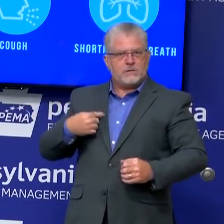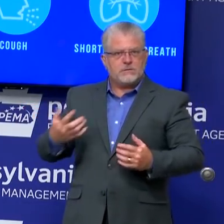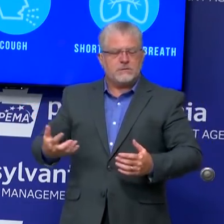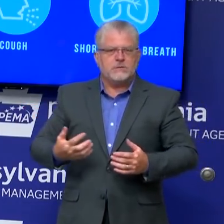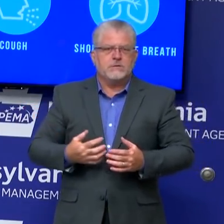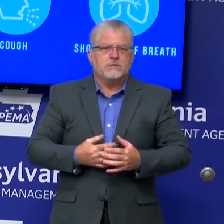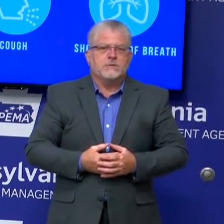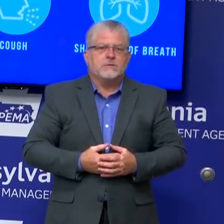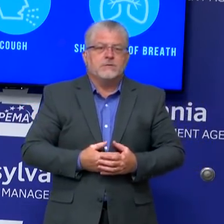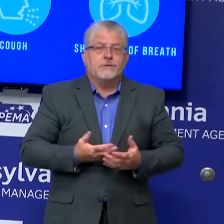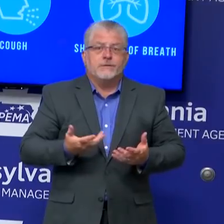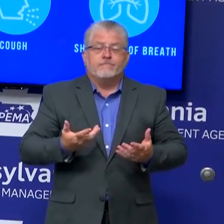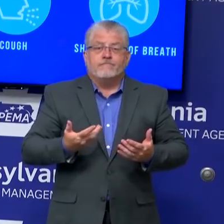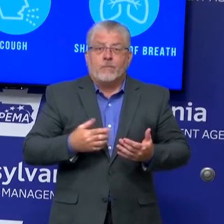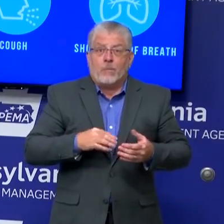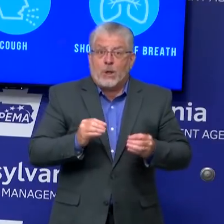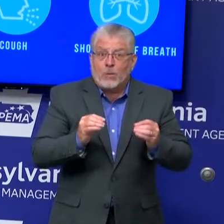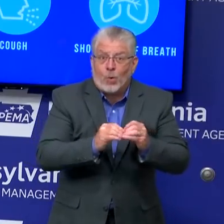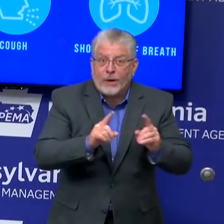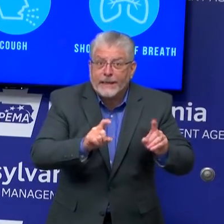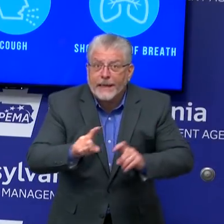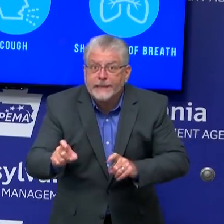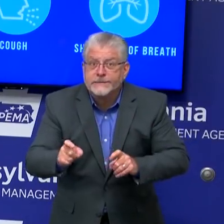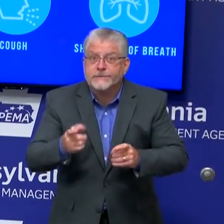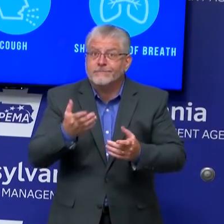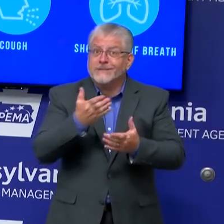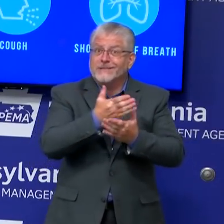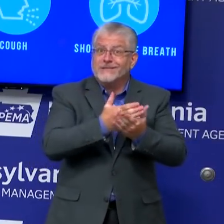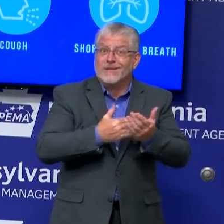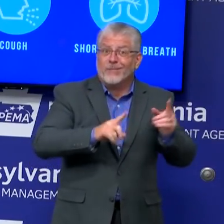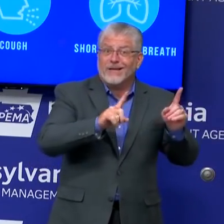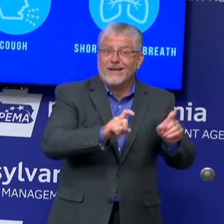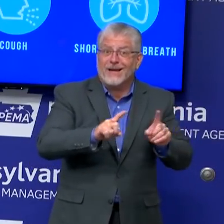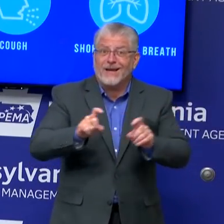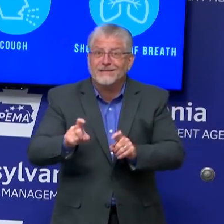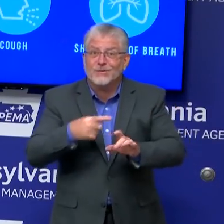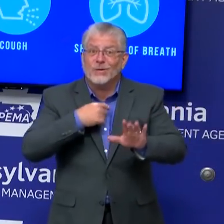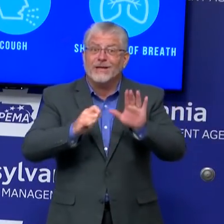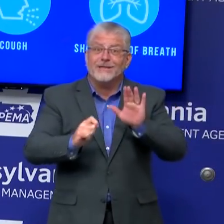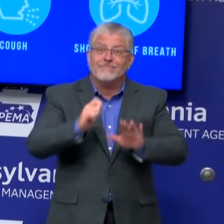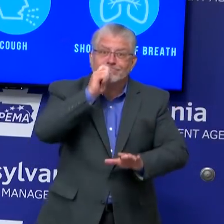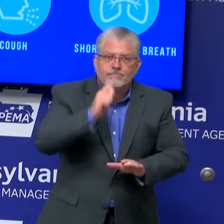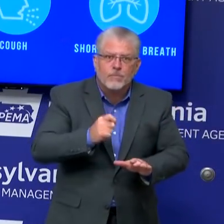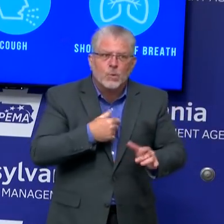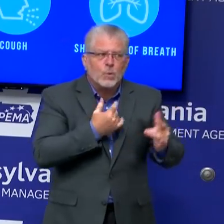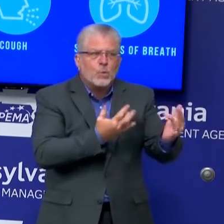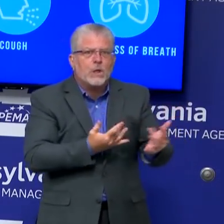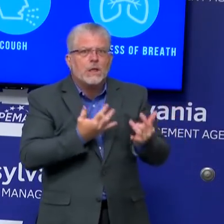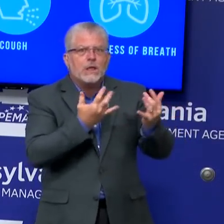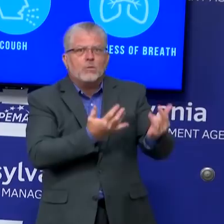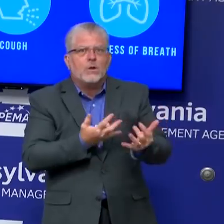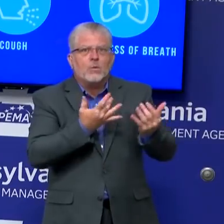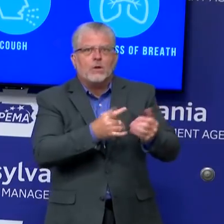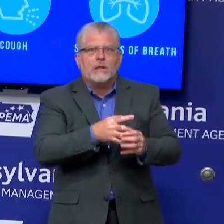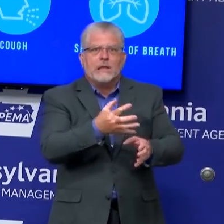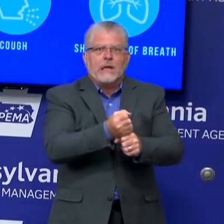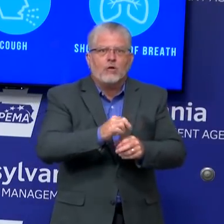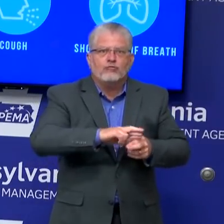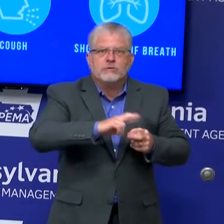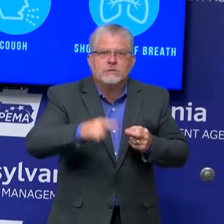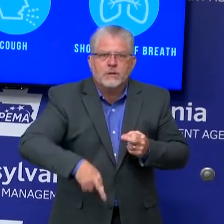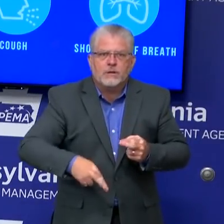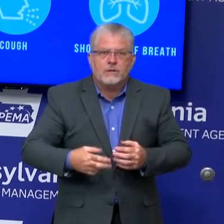takes as many as 10 days to get test results back. And that's not because of anything we've done. It's because national